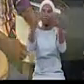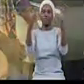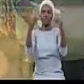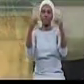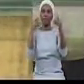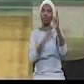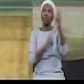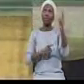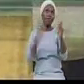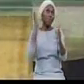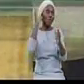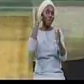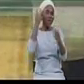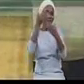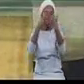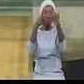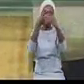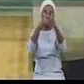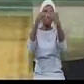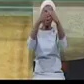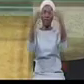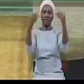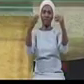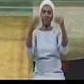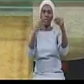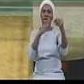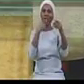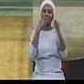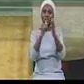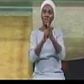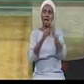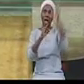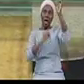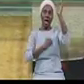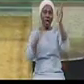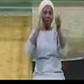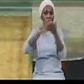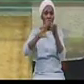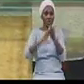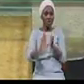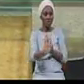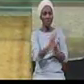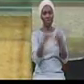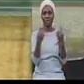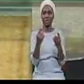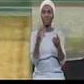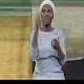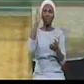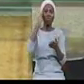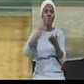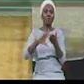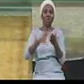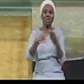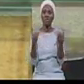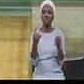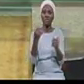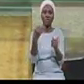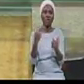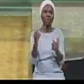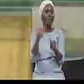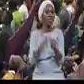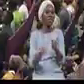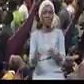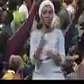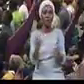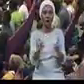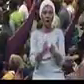I will forgive their sin. He will forgive the sin of everyone as will repent. He's going to forgive in